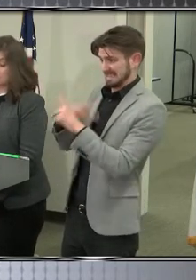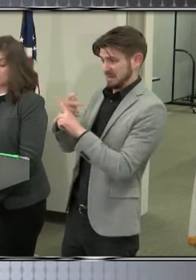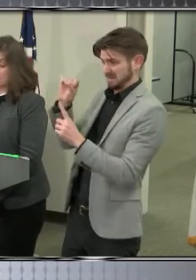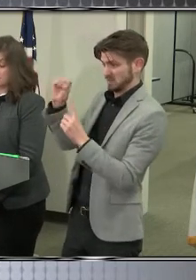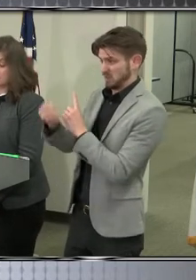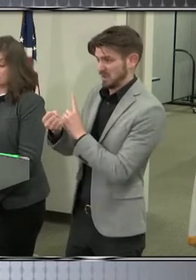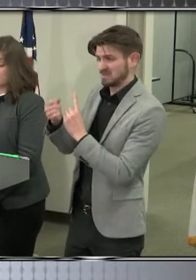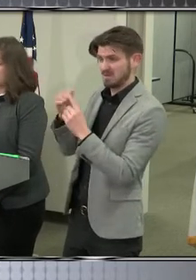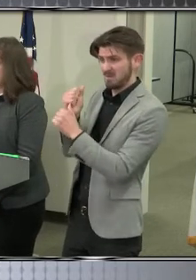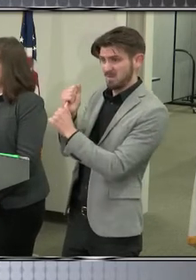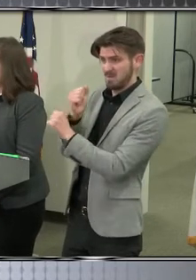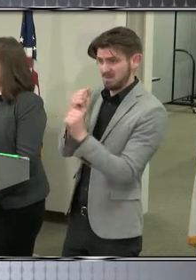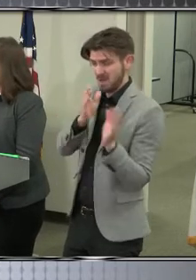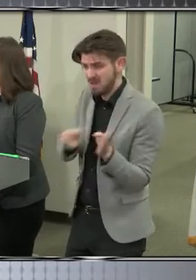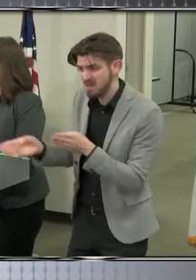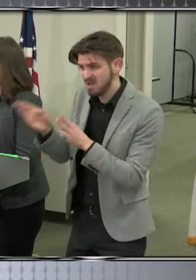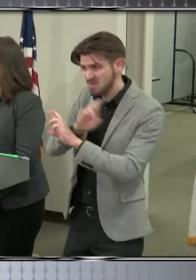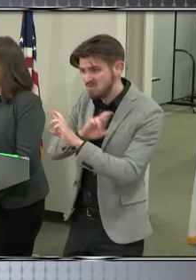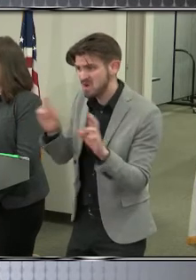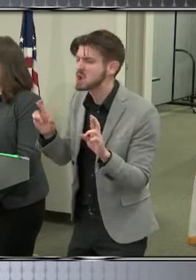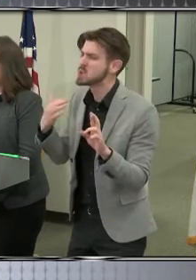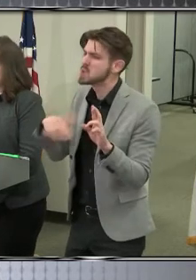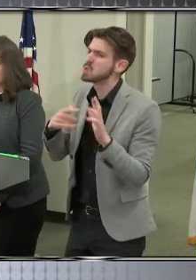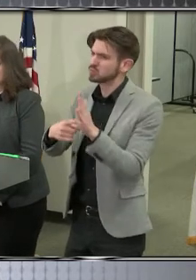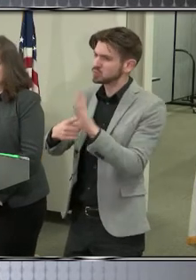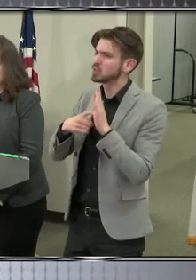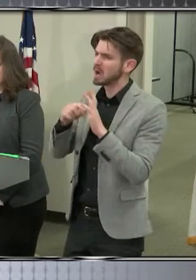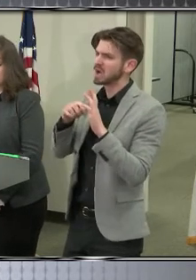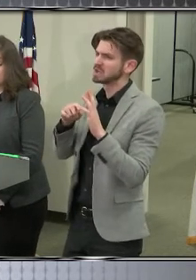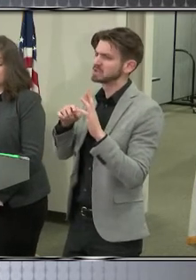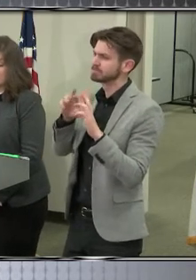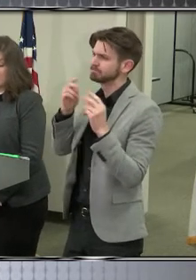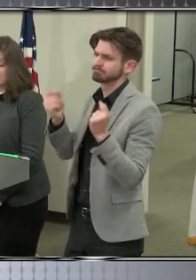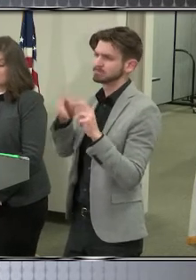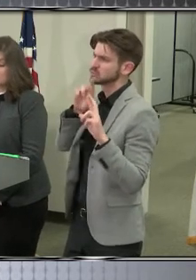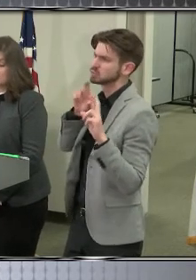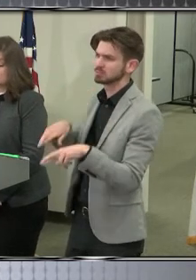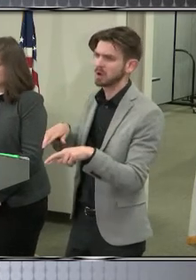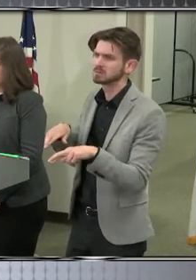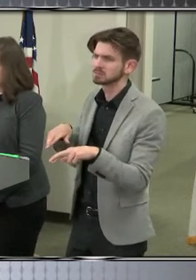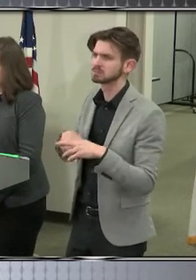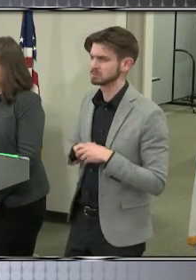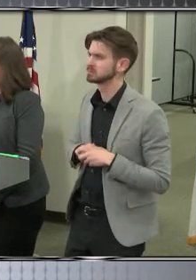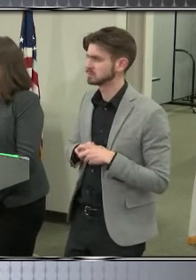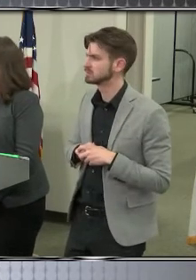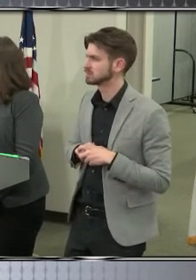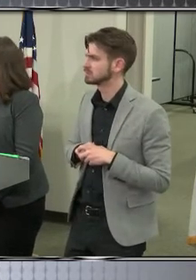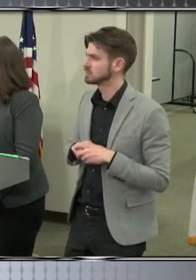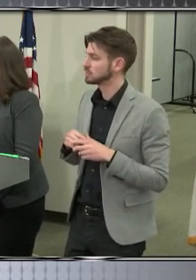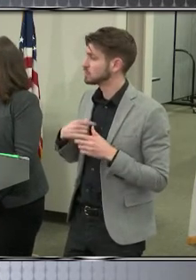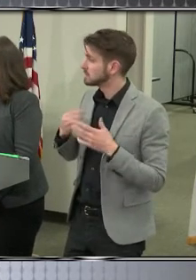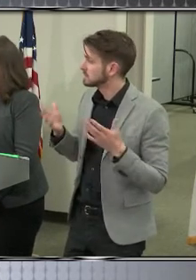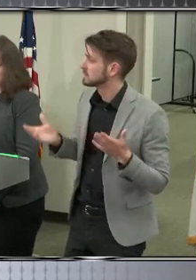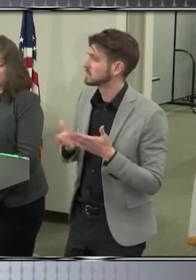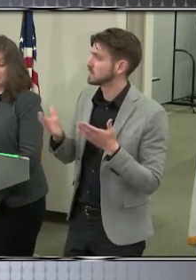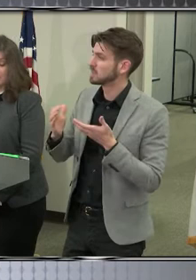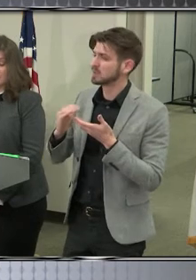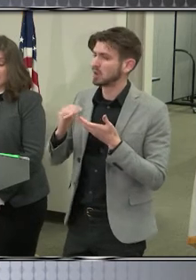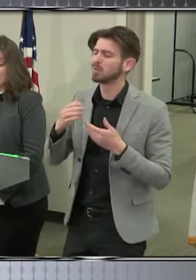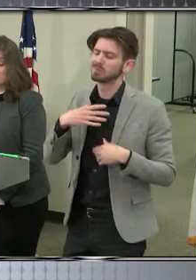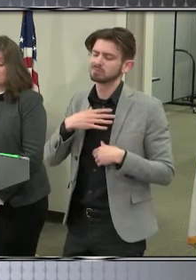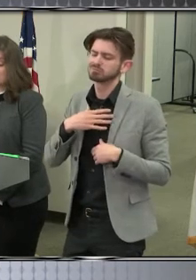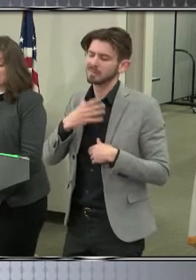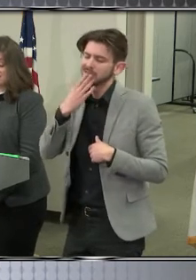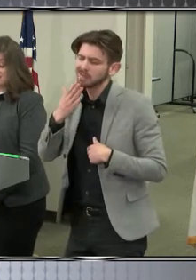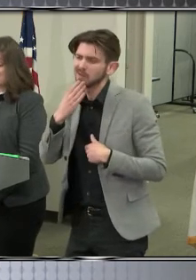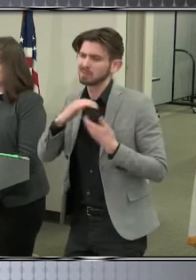community response, and we appreciate the dedicated efforts and expertise from partners throughout El Paso County.